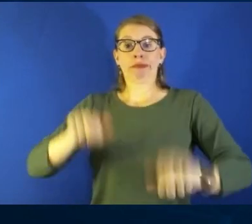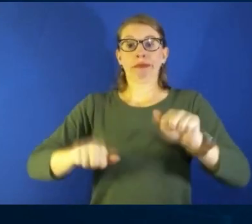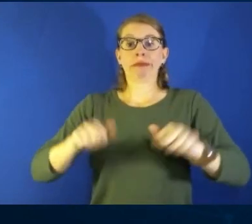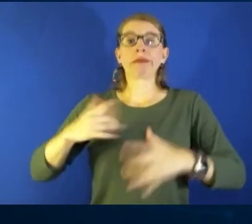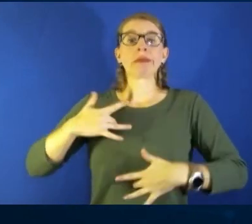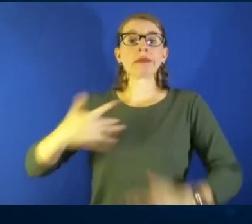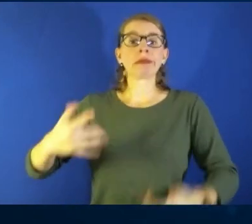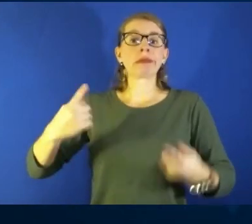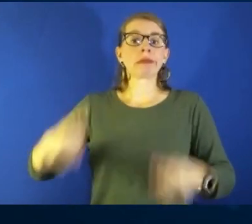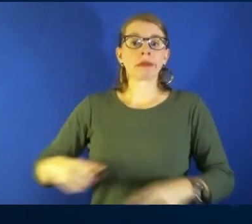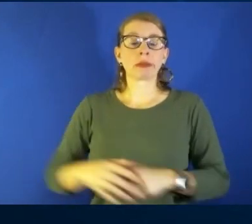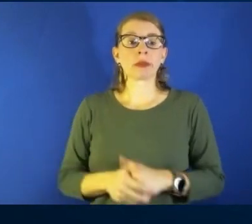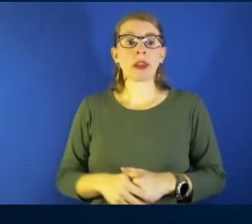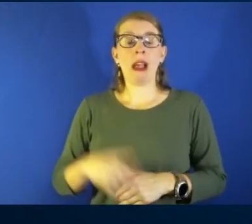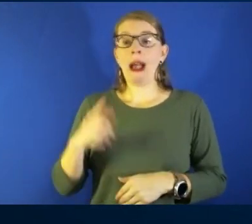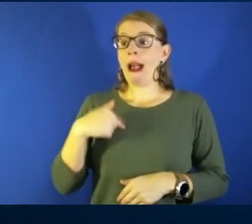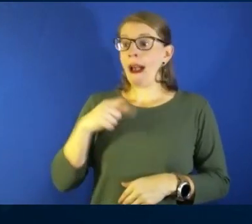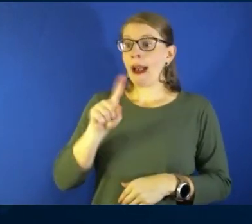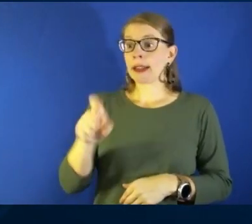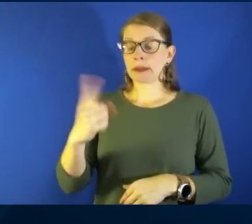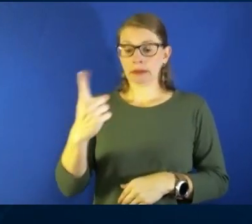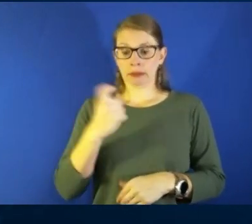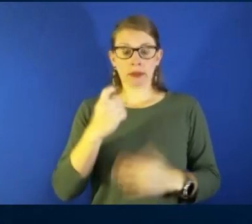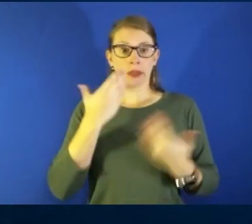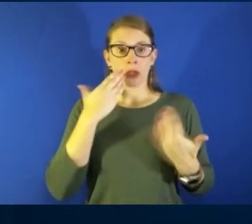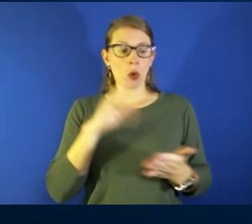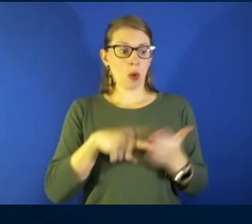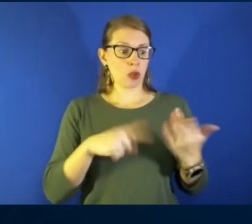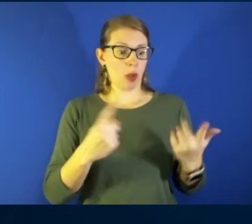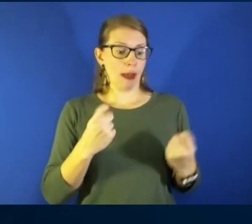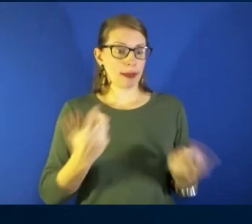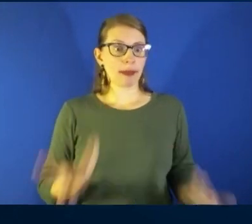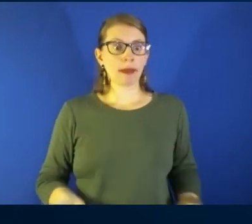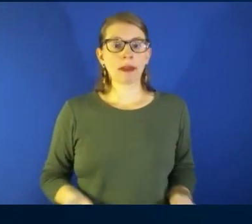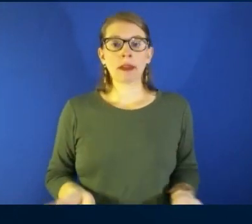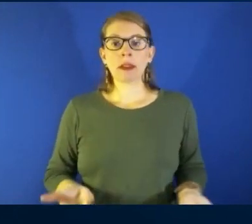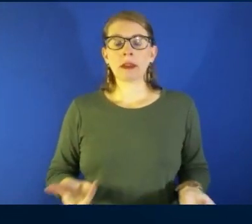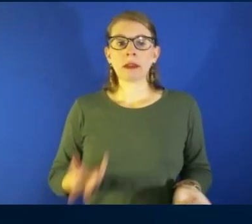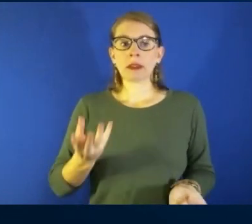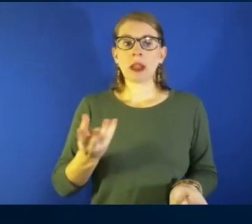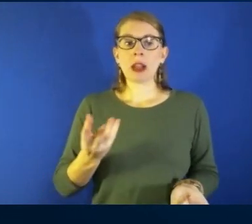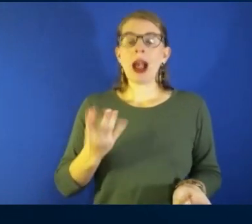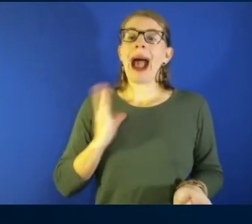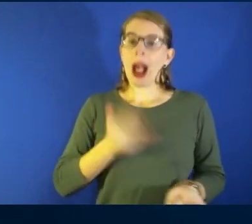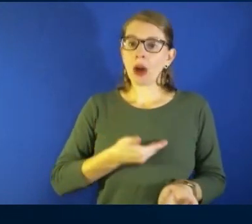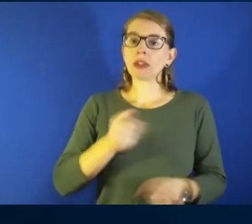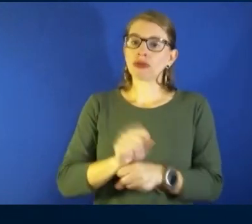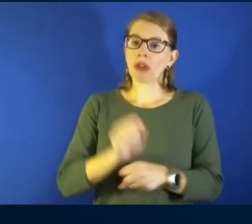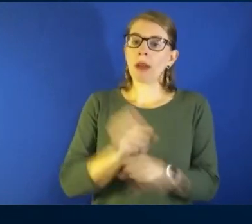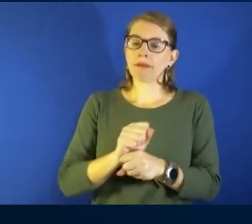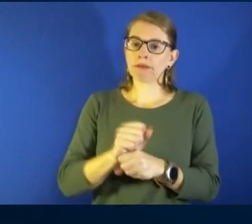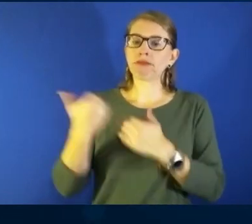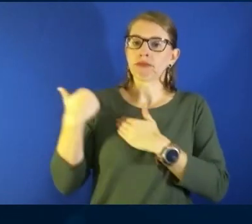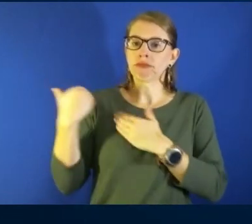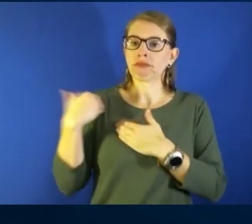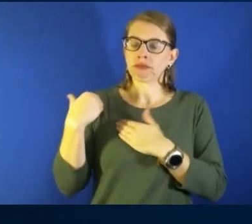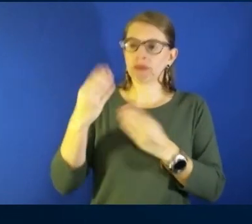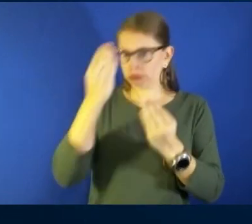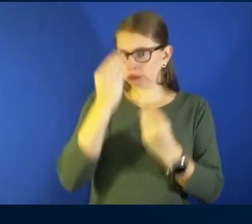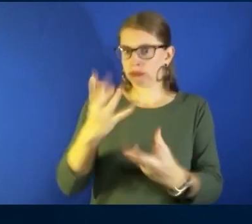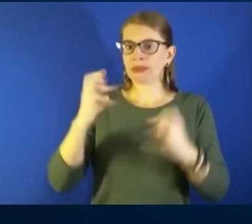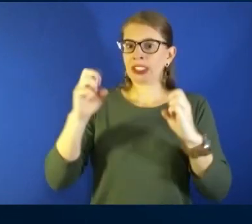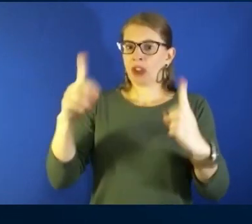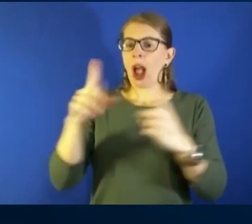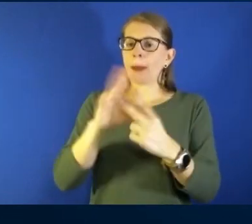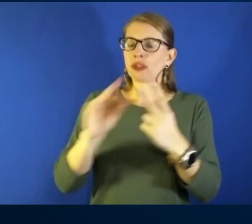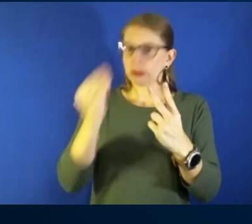said, do you have questions? Well, I don't know what to ask. So you asked them for, tell me. Our job is to educate and to let you know what your options are, and to